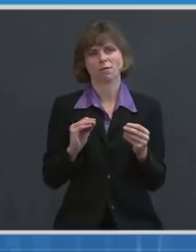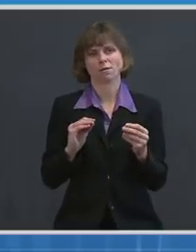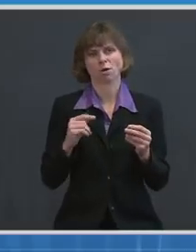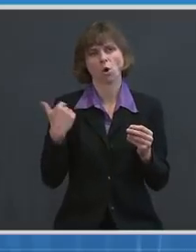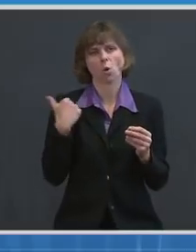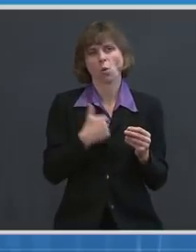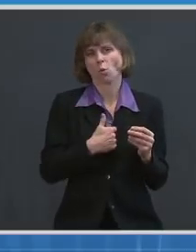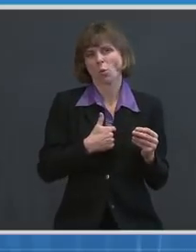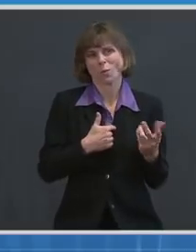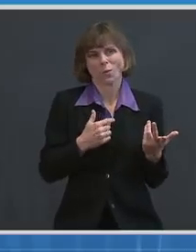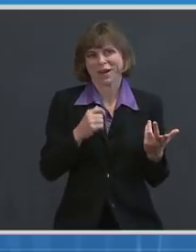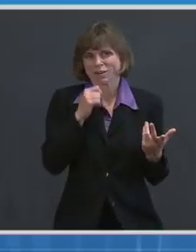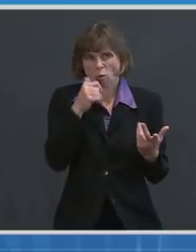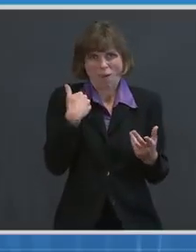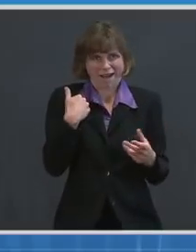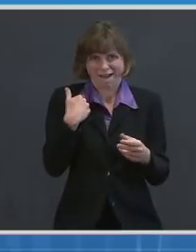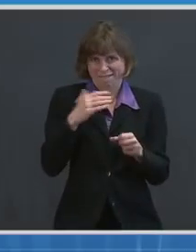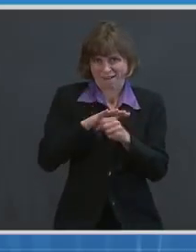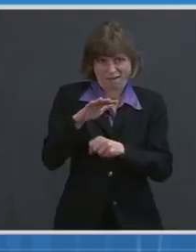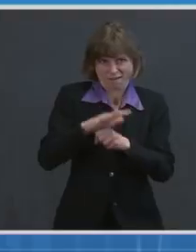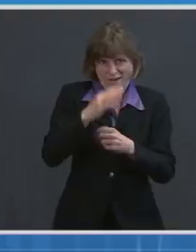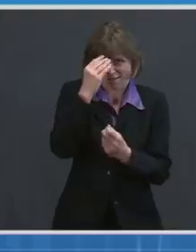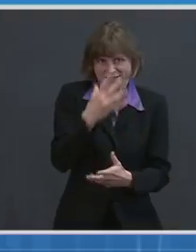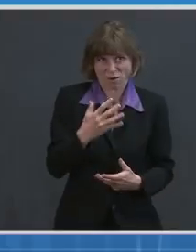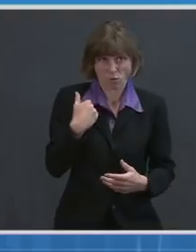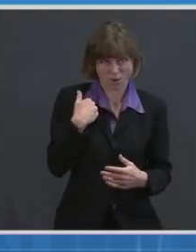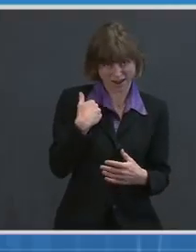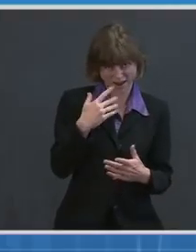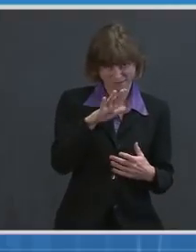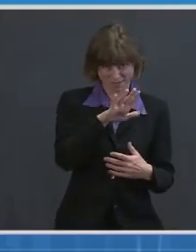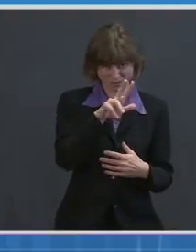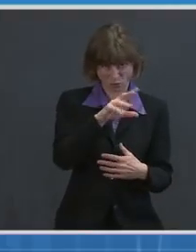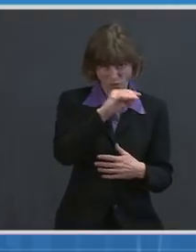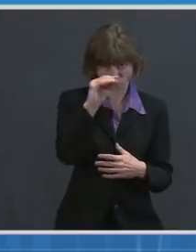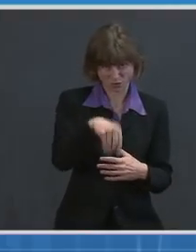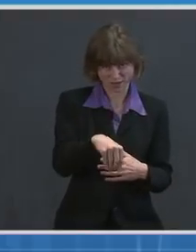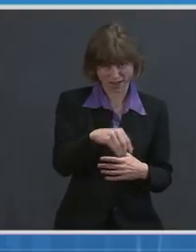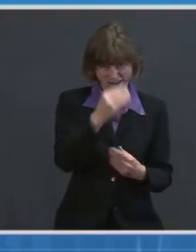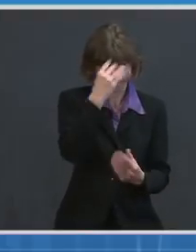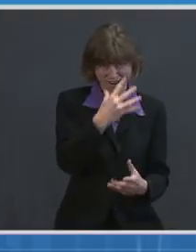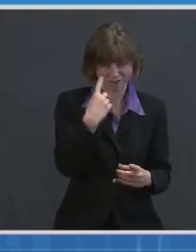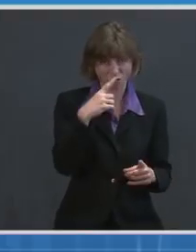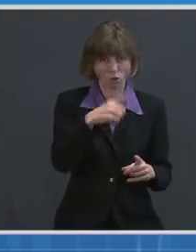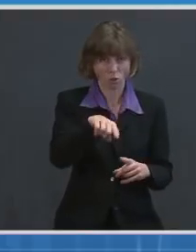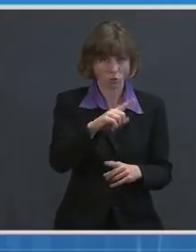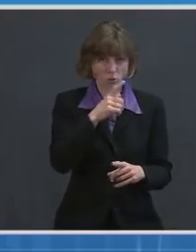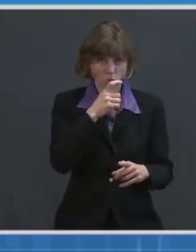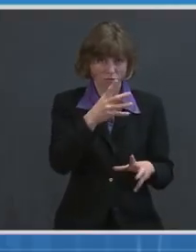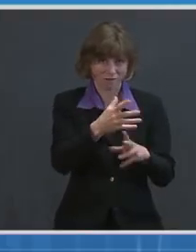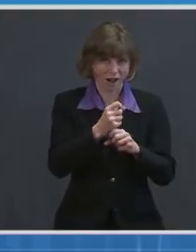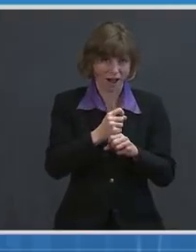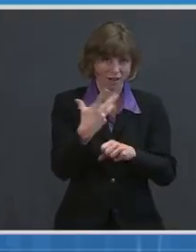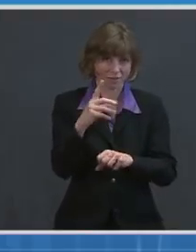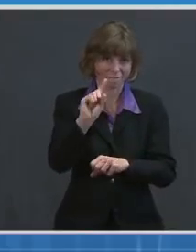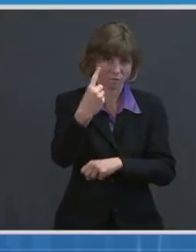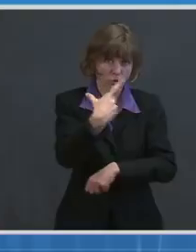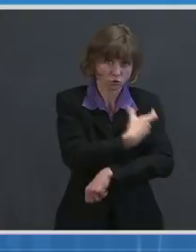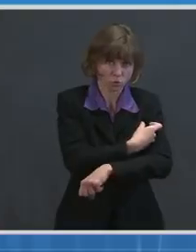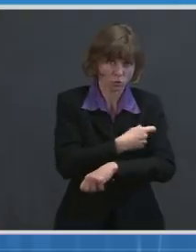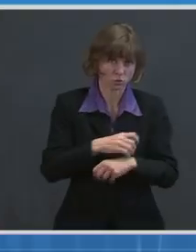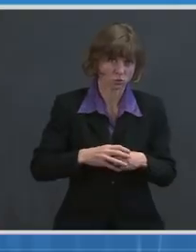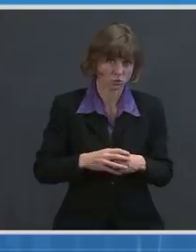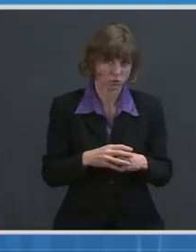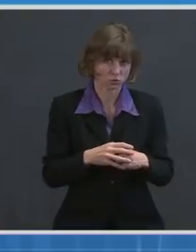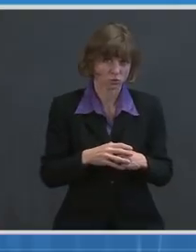data. We only have race ethnicity data for 53% of those who have received their first dose of a COVID-19 vaccine.